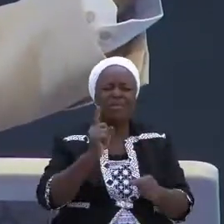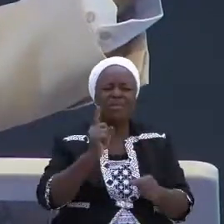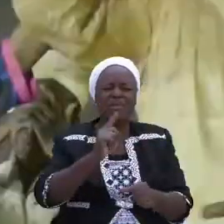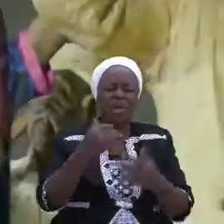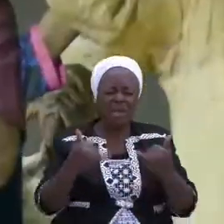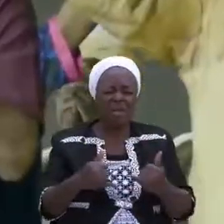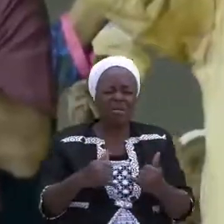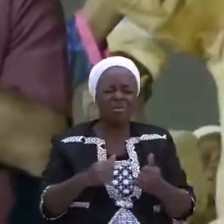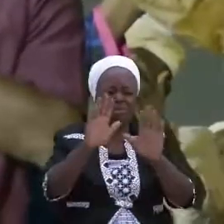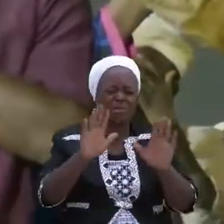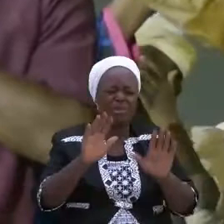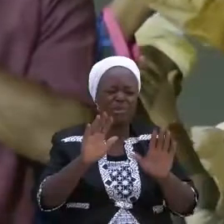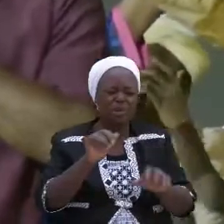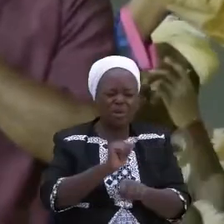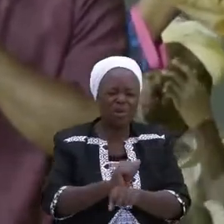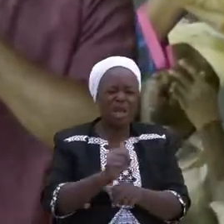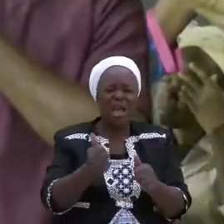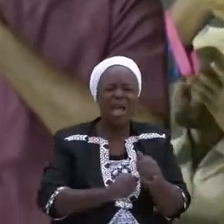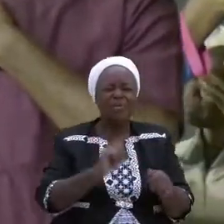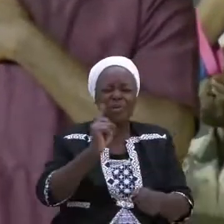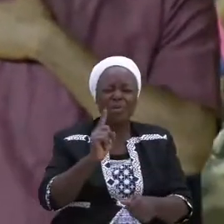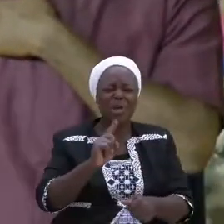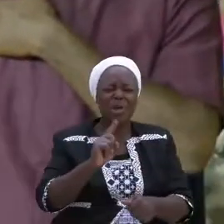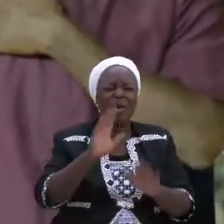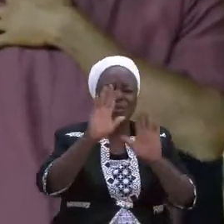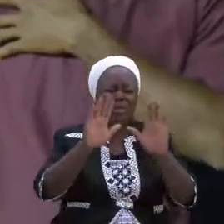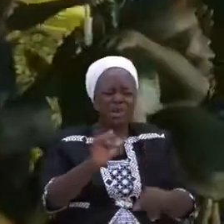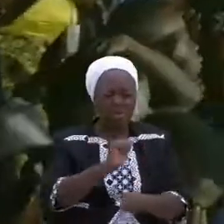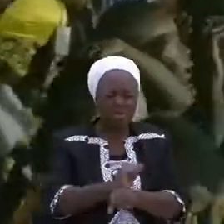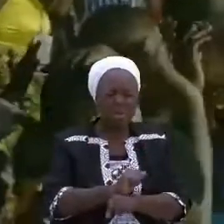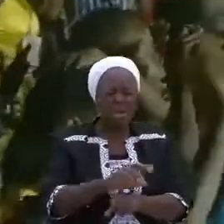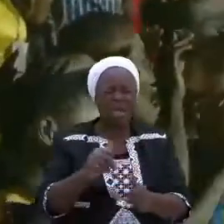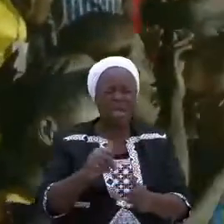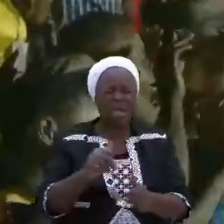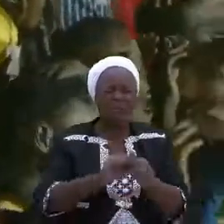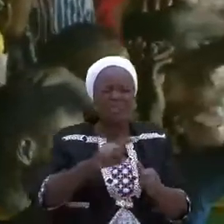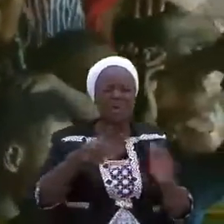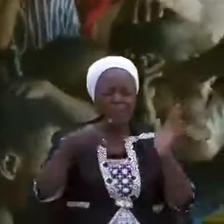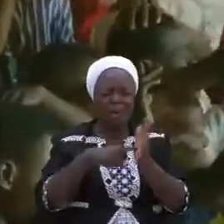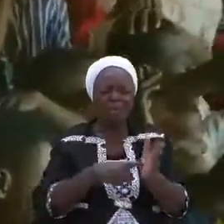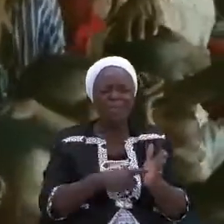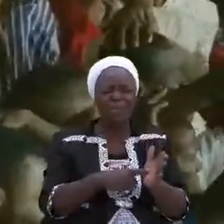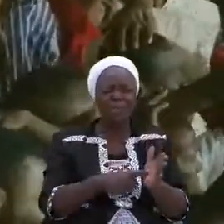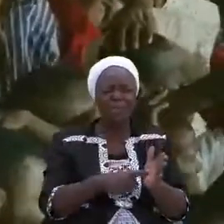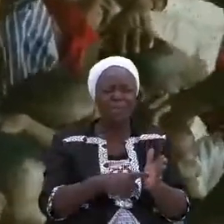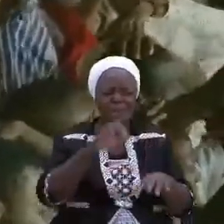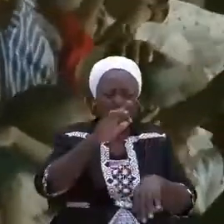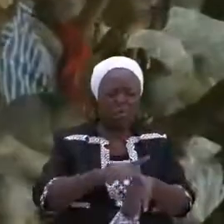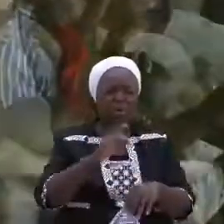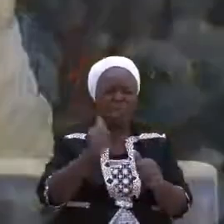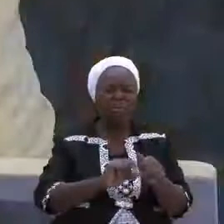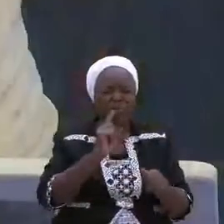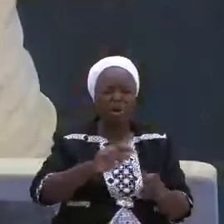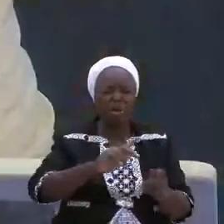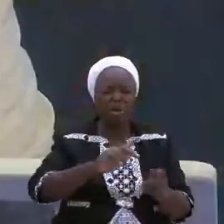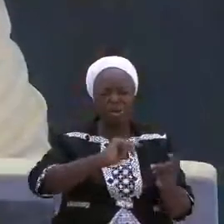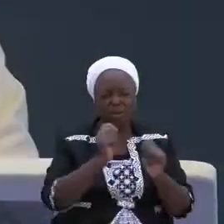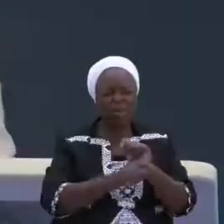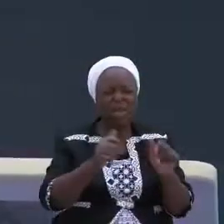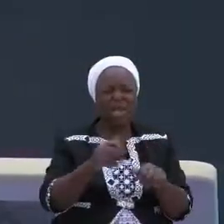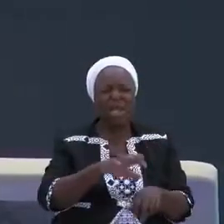miracle everywhere manifestation touch everyone turn every life